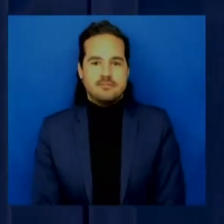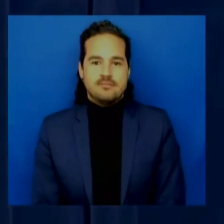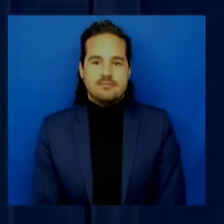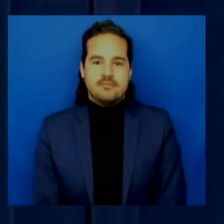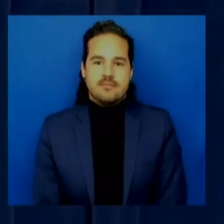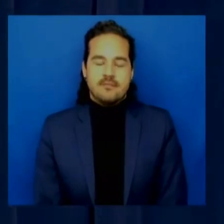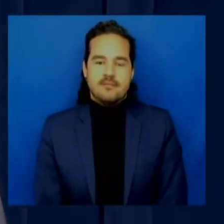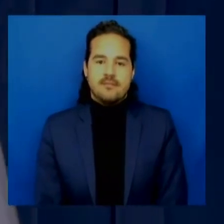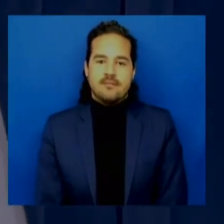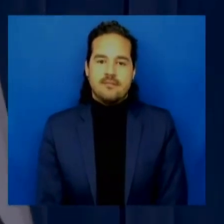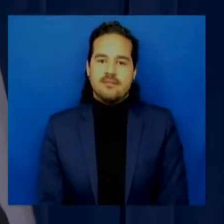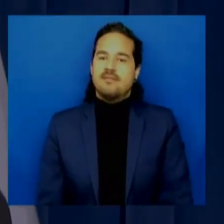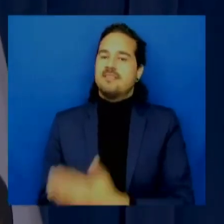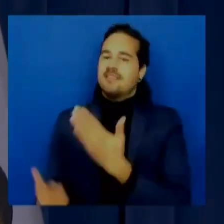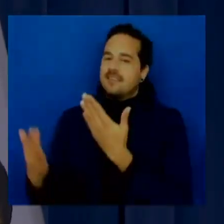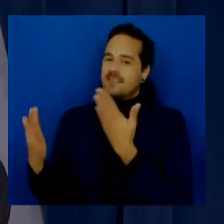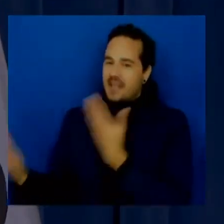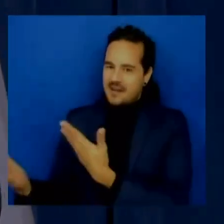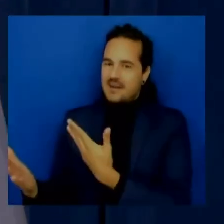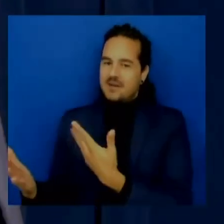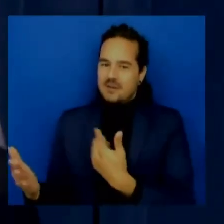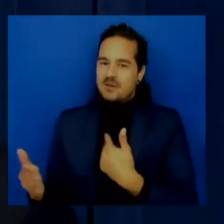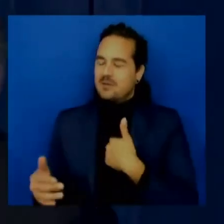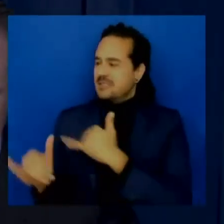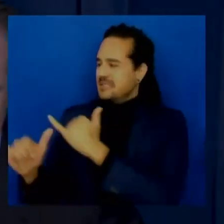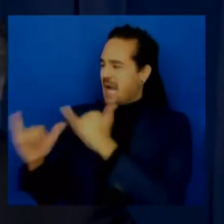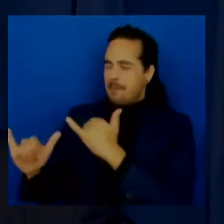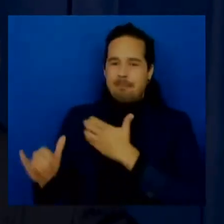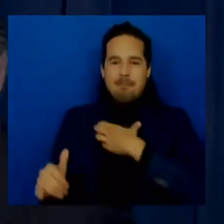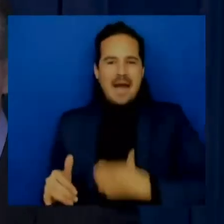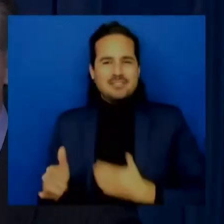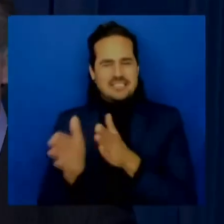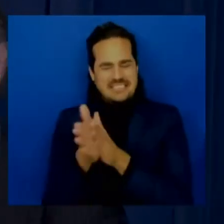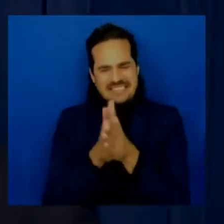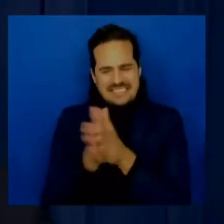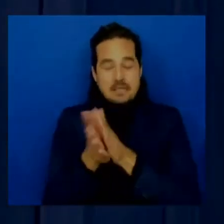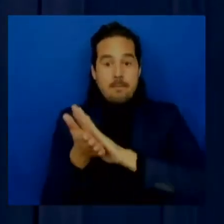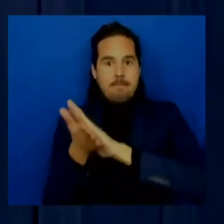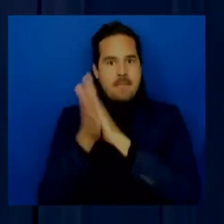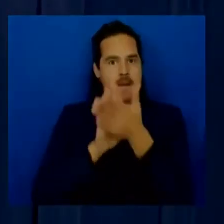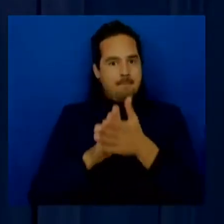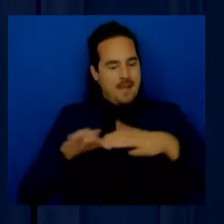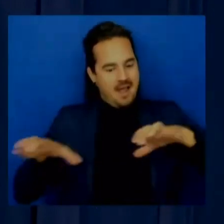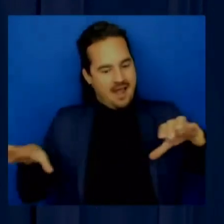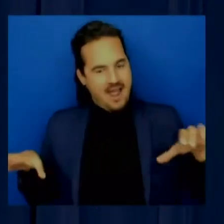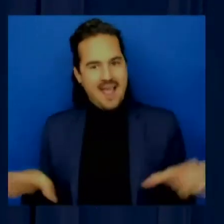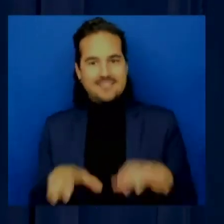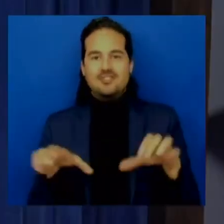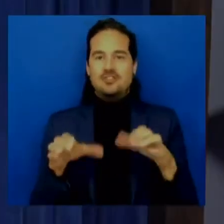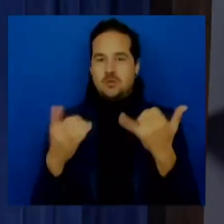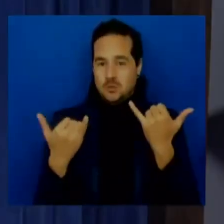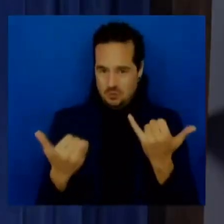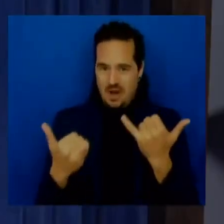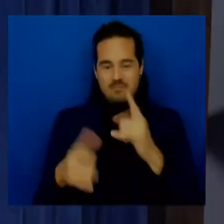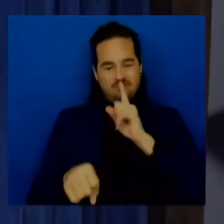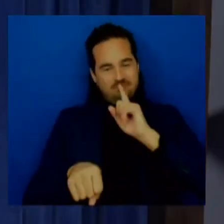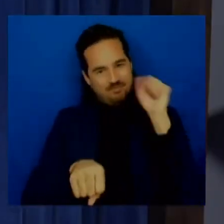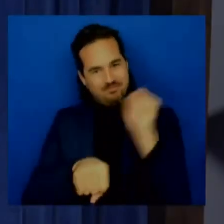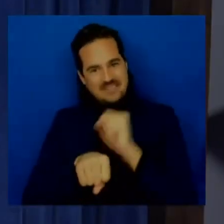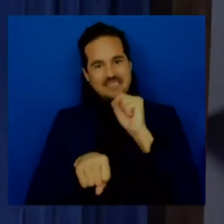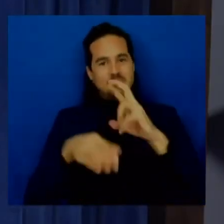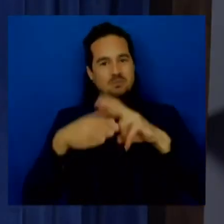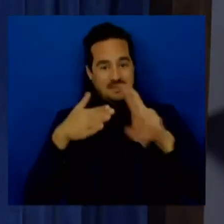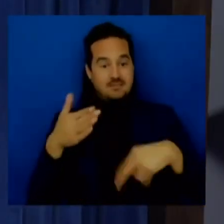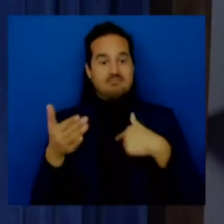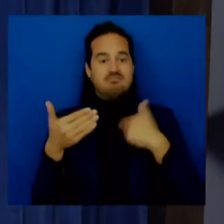And I'm going to just get these things out, move forward with SB 89,